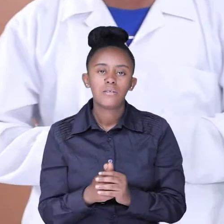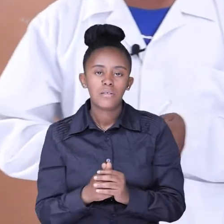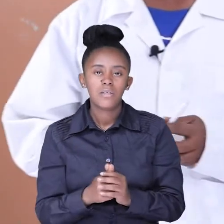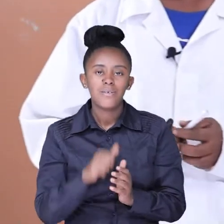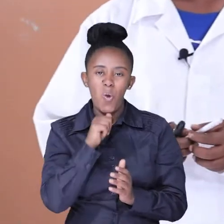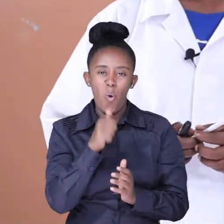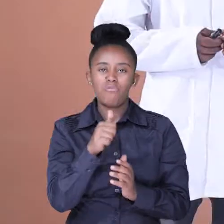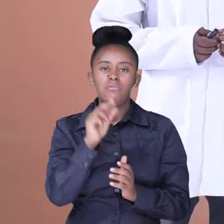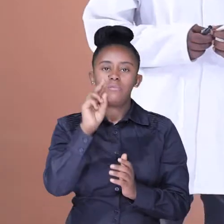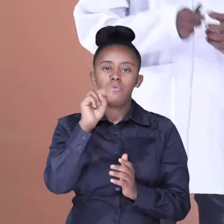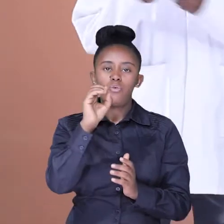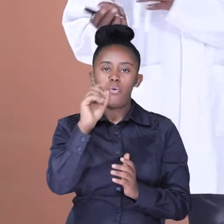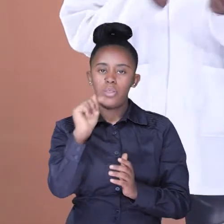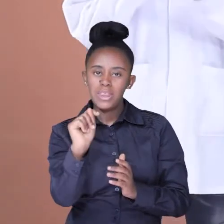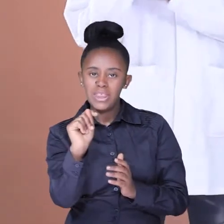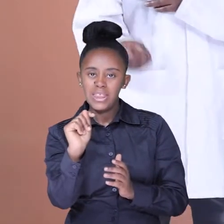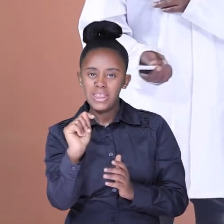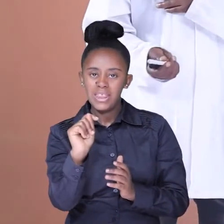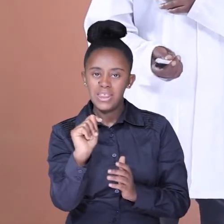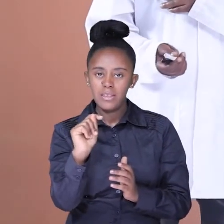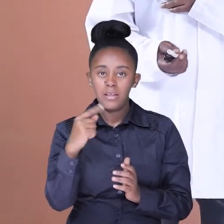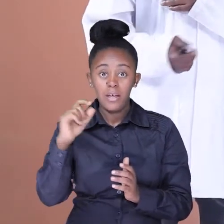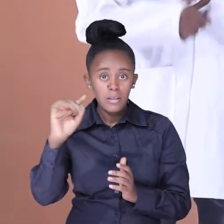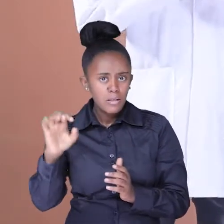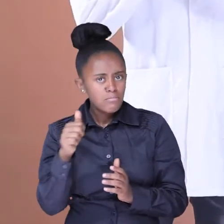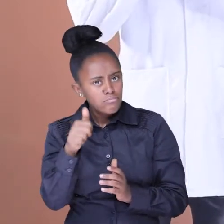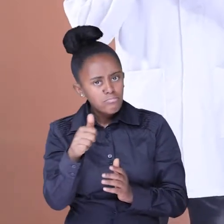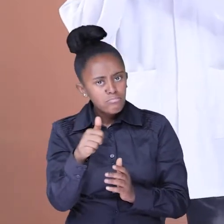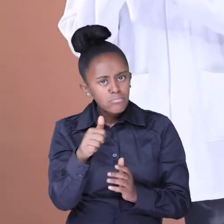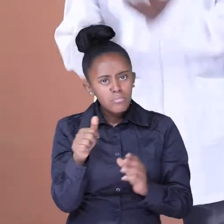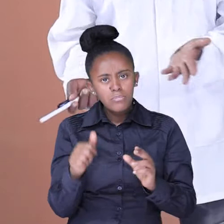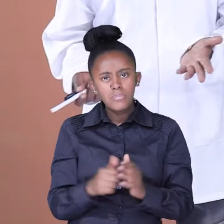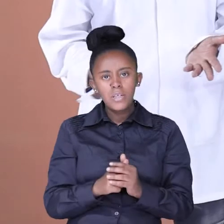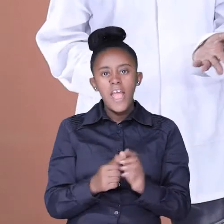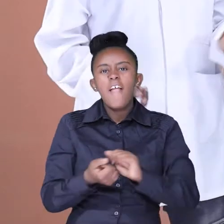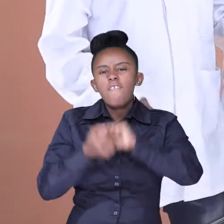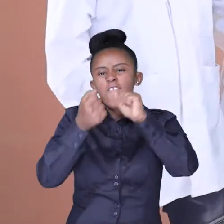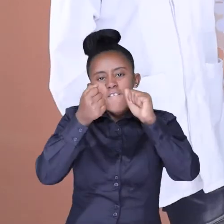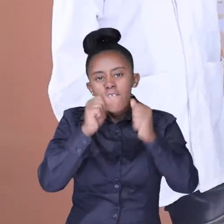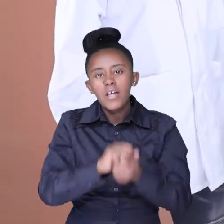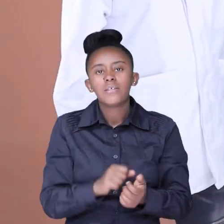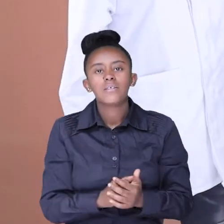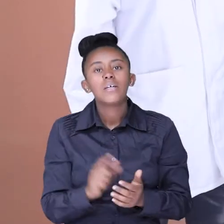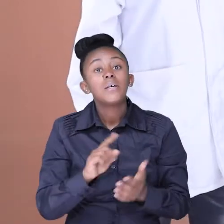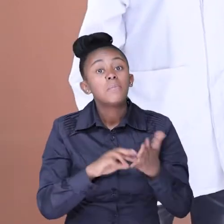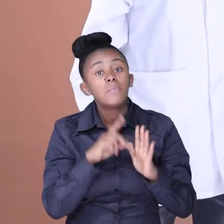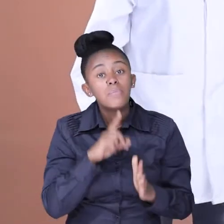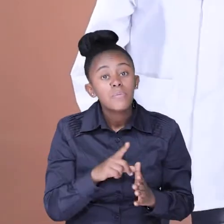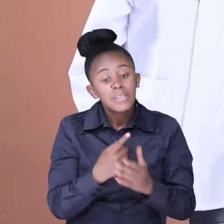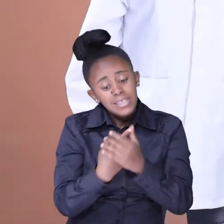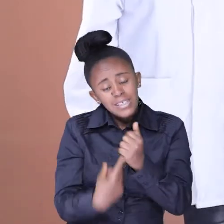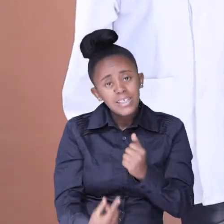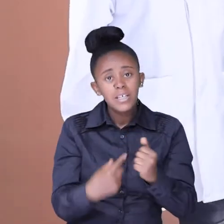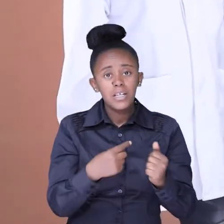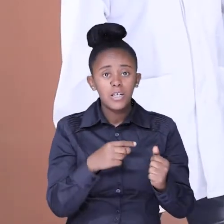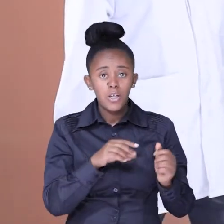NOT gate. As the name indicates that it is the inverse. That means it has single